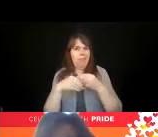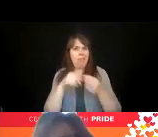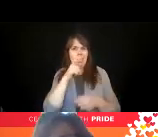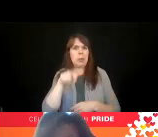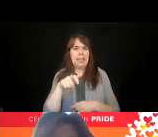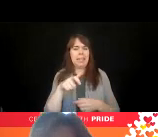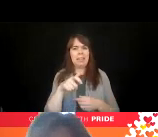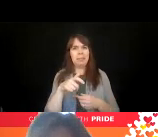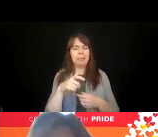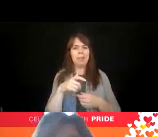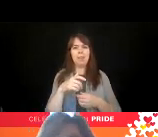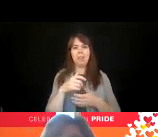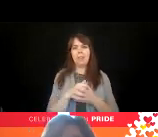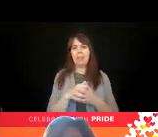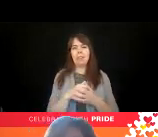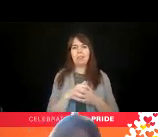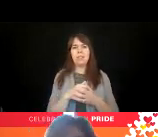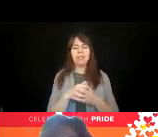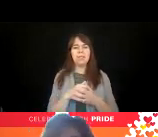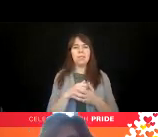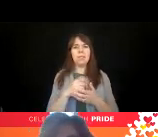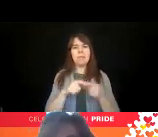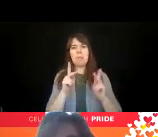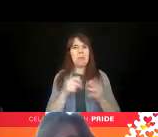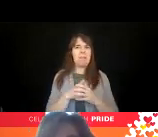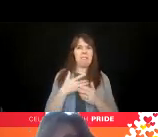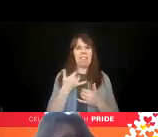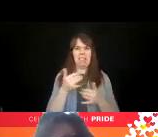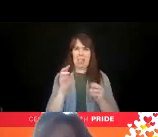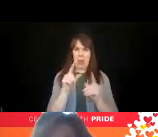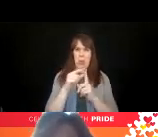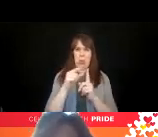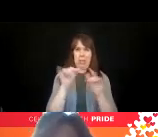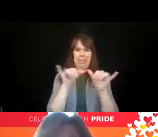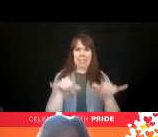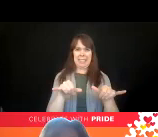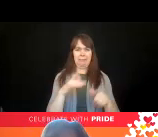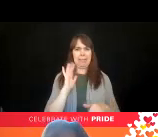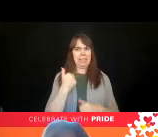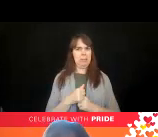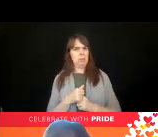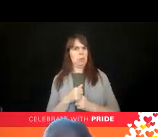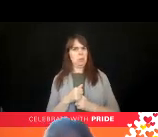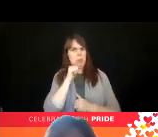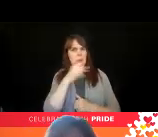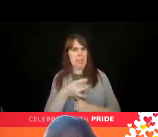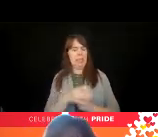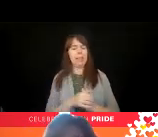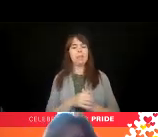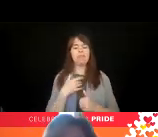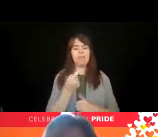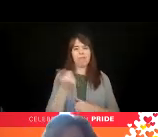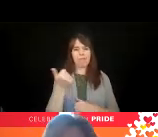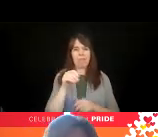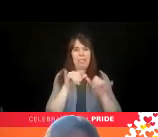added length to our name, and people don't even think the word system is a very friendly word. So we dropped system, and it's